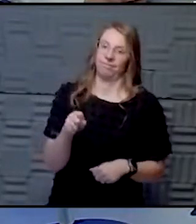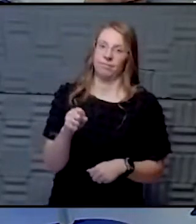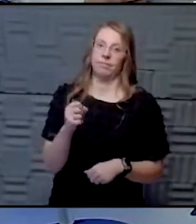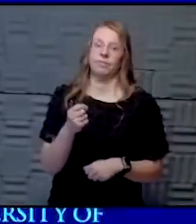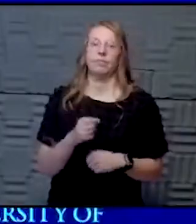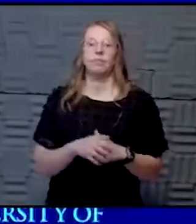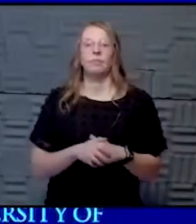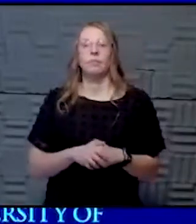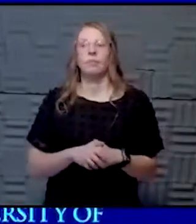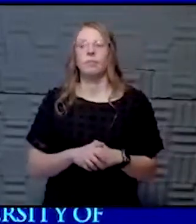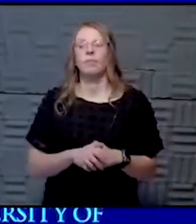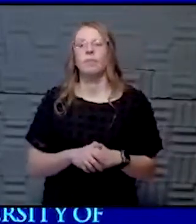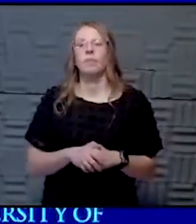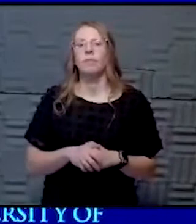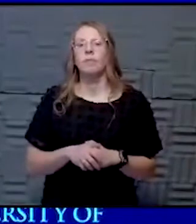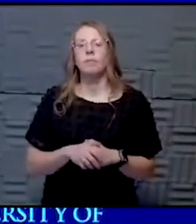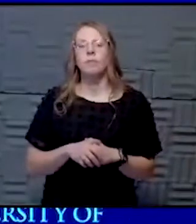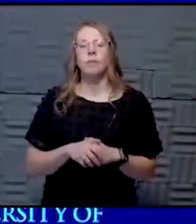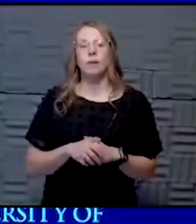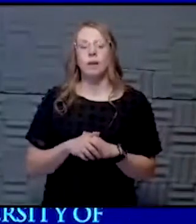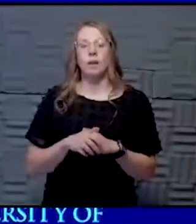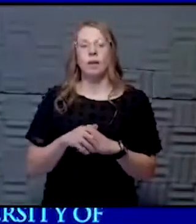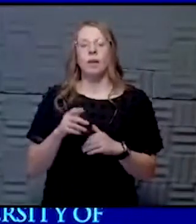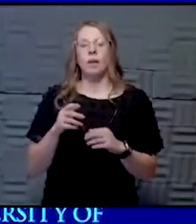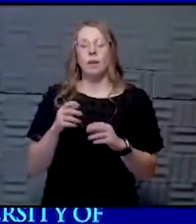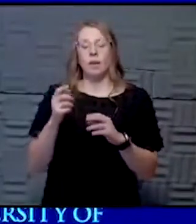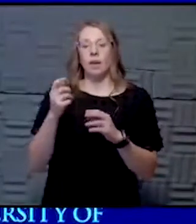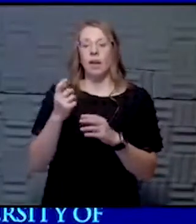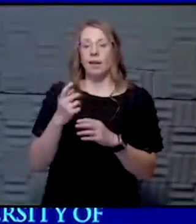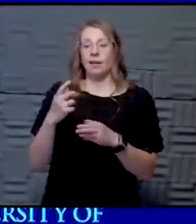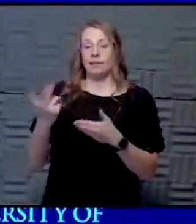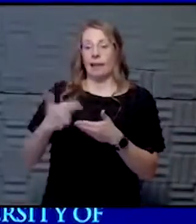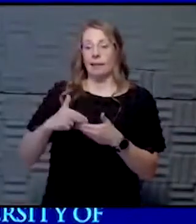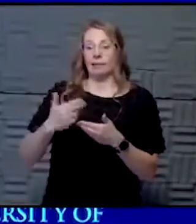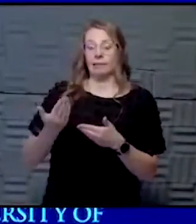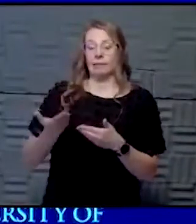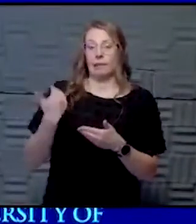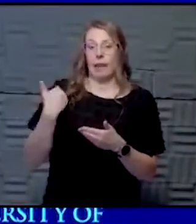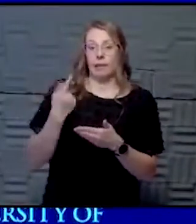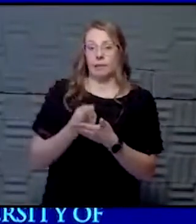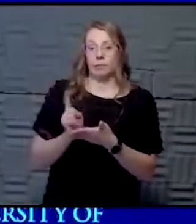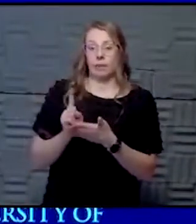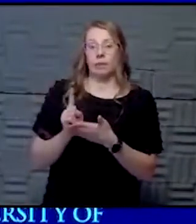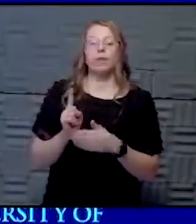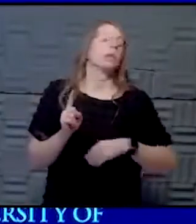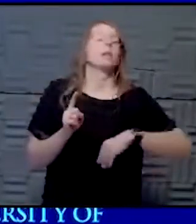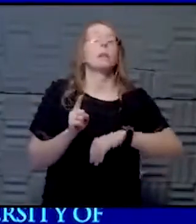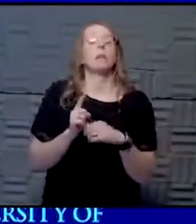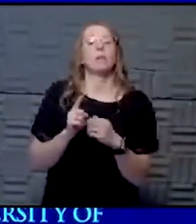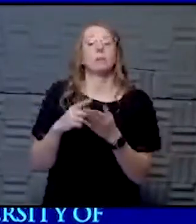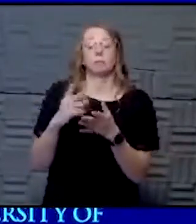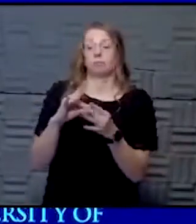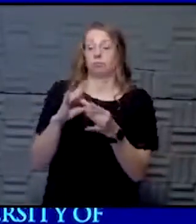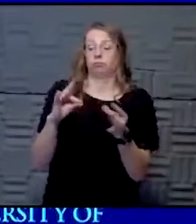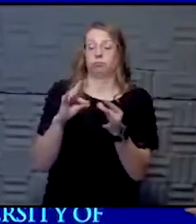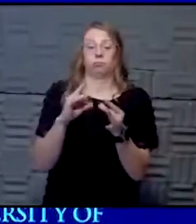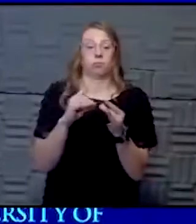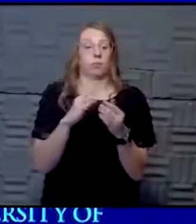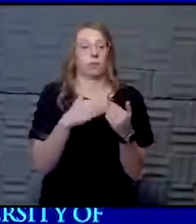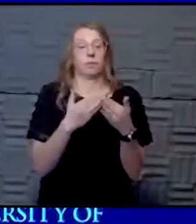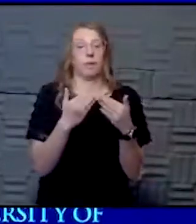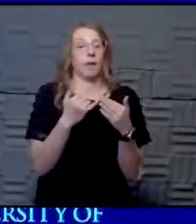last week, and she visited with us about that. And that's what we're just saying, 30 to 50% of patients can get long haul syndrome, and it doesn't matter whether you're